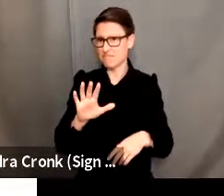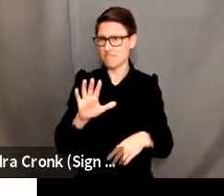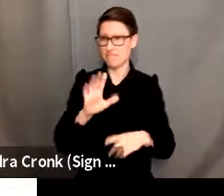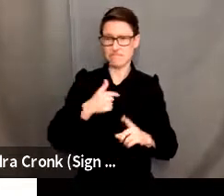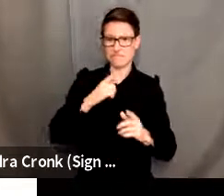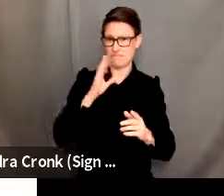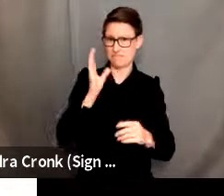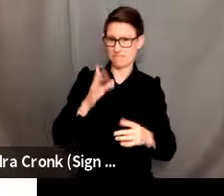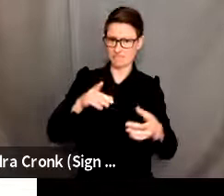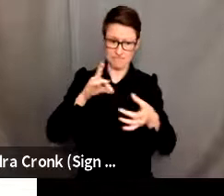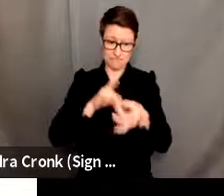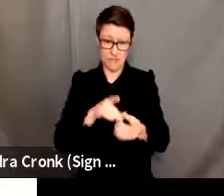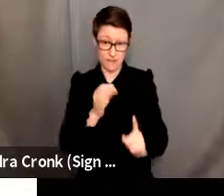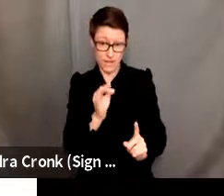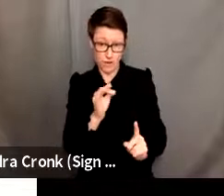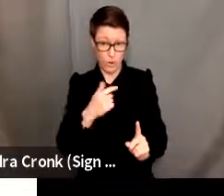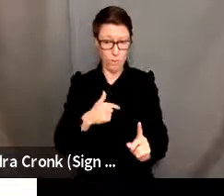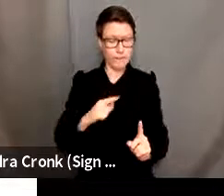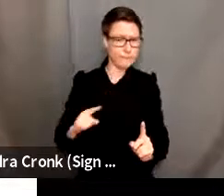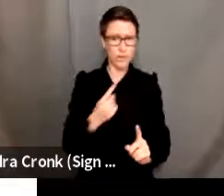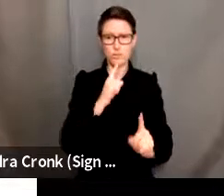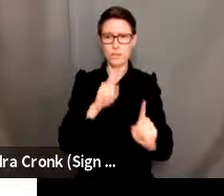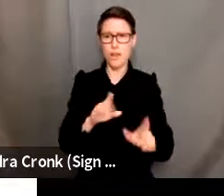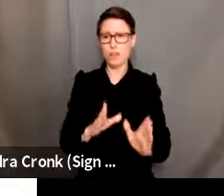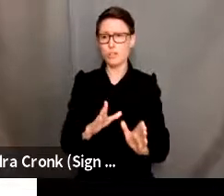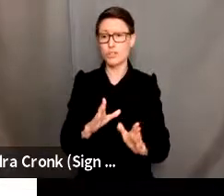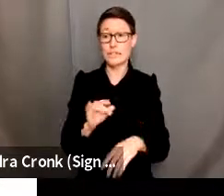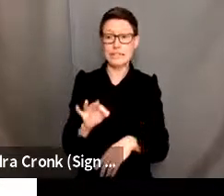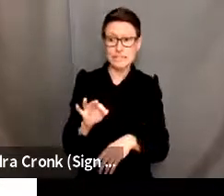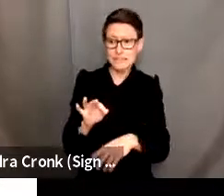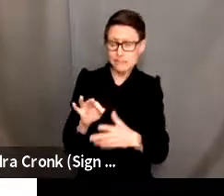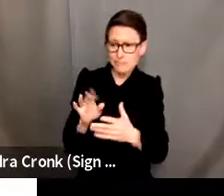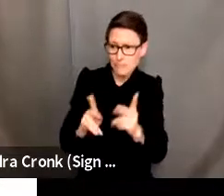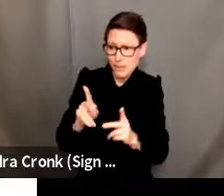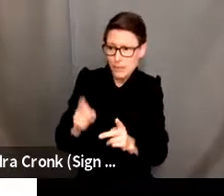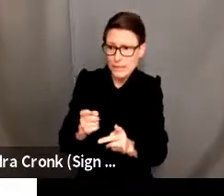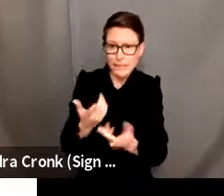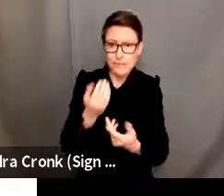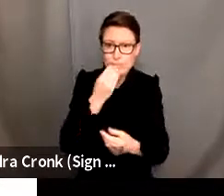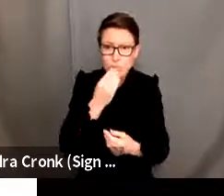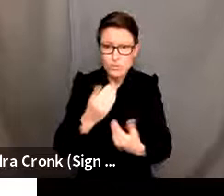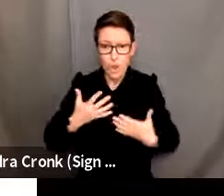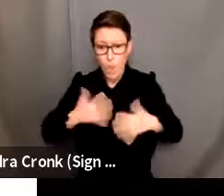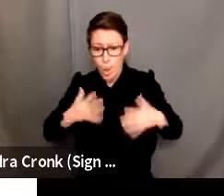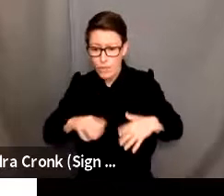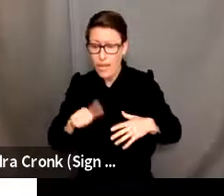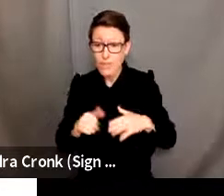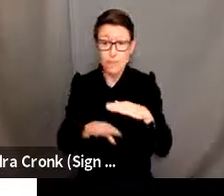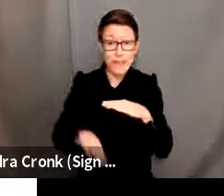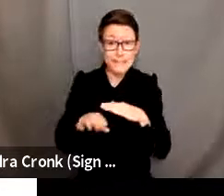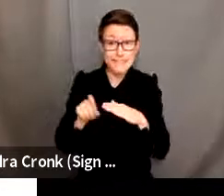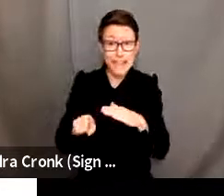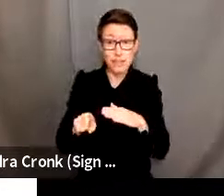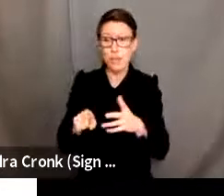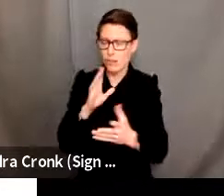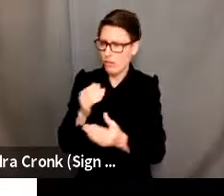responders in helping our neighbors with food, clothing, and other basic necessities, regardless of age, race, or religious